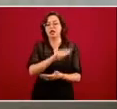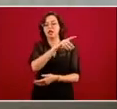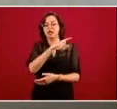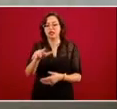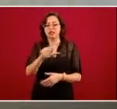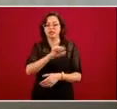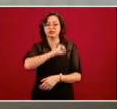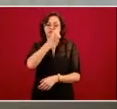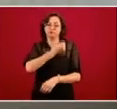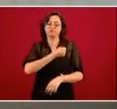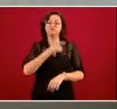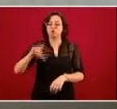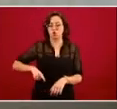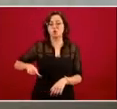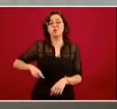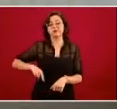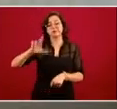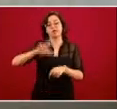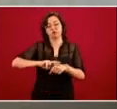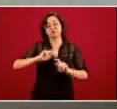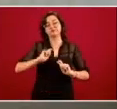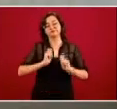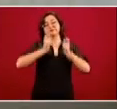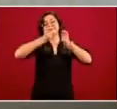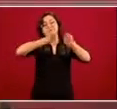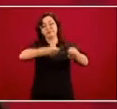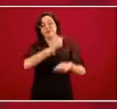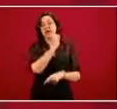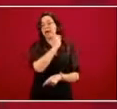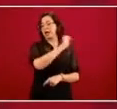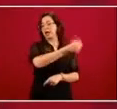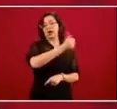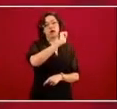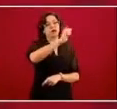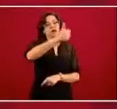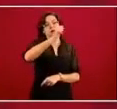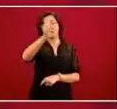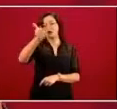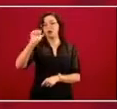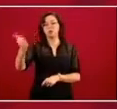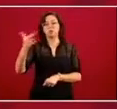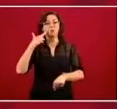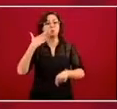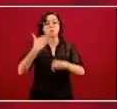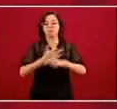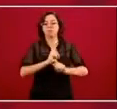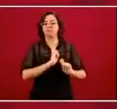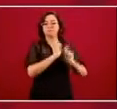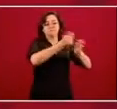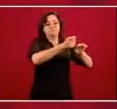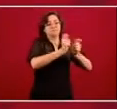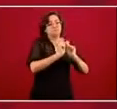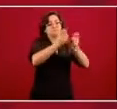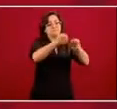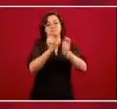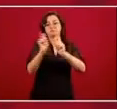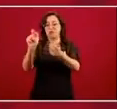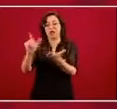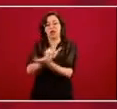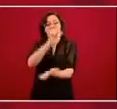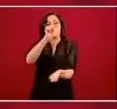of the General Law of Health, are the state governors. So each governor has